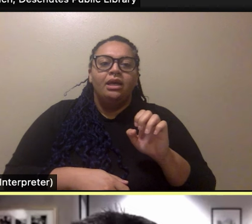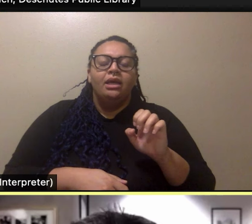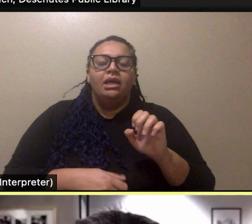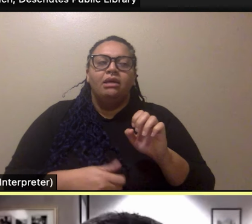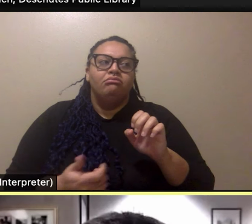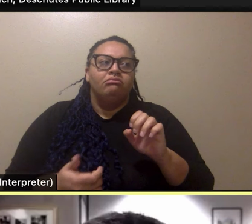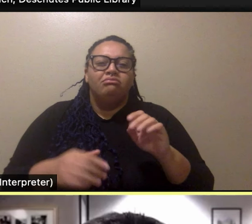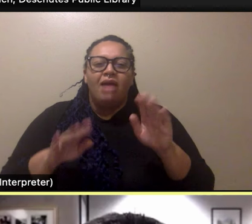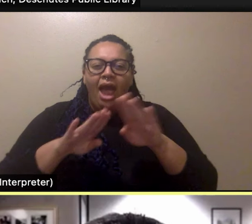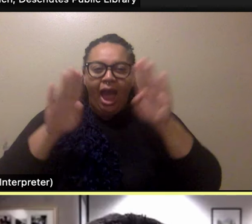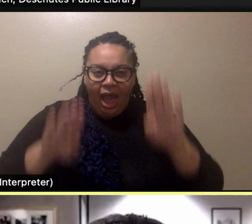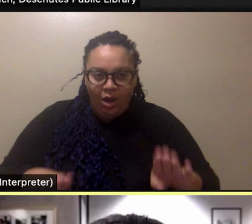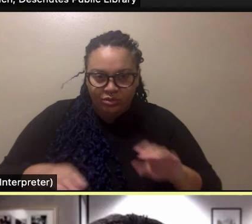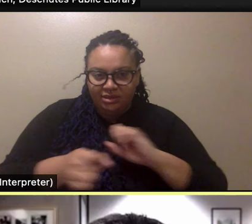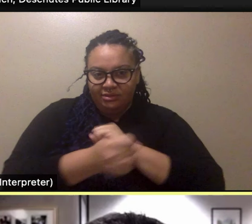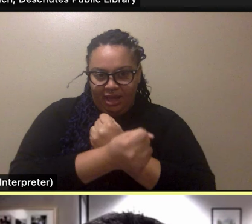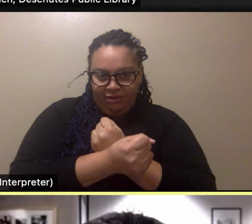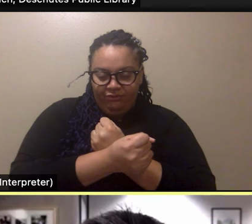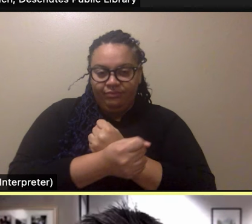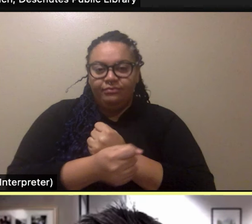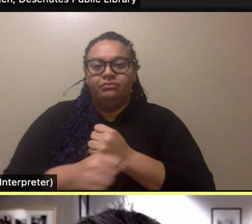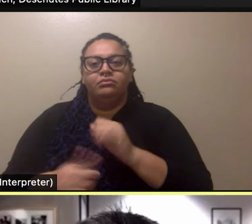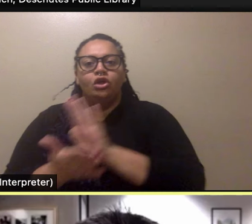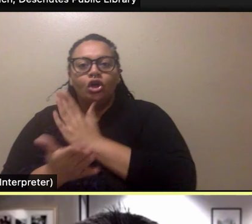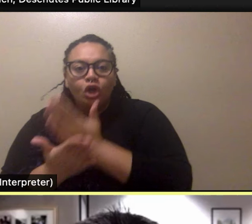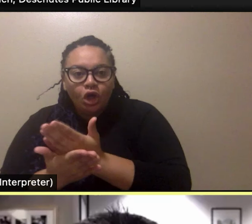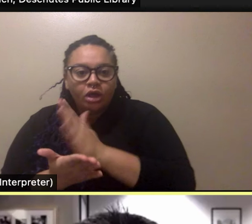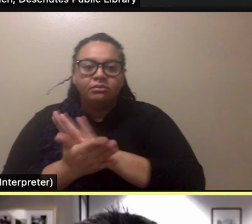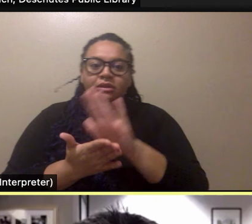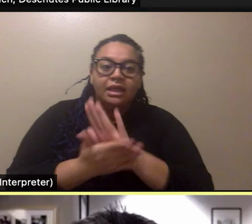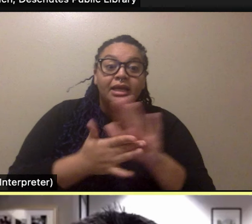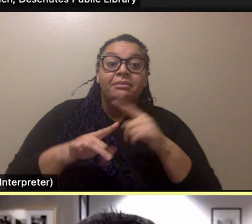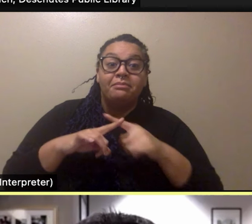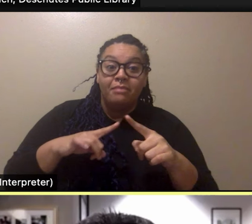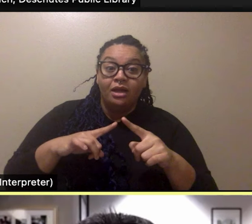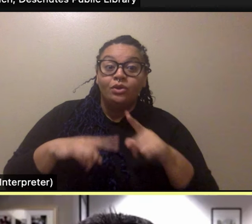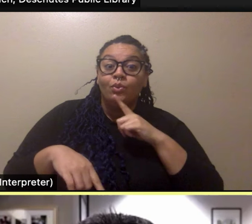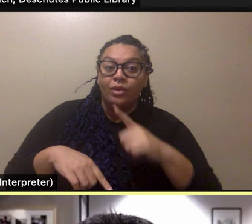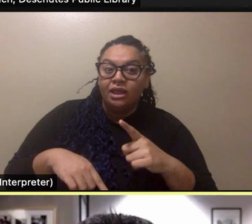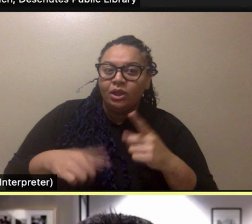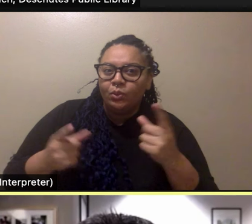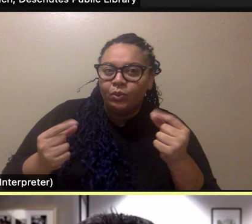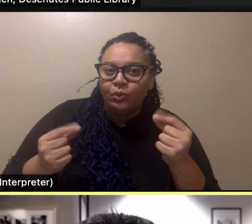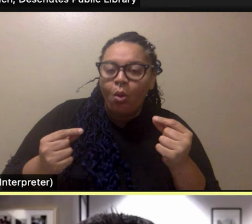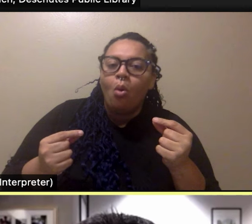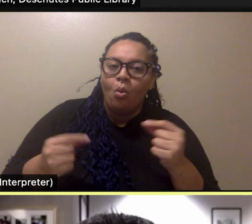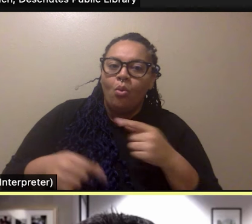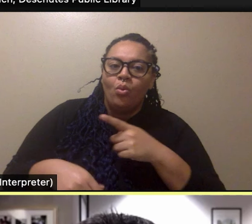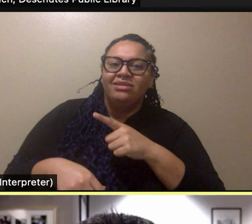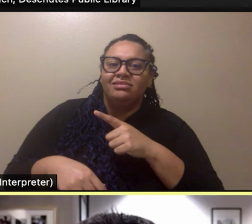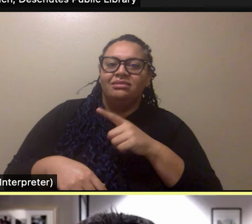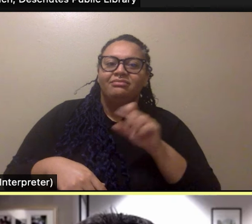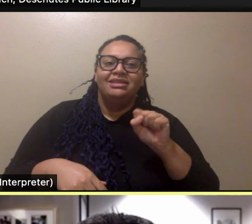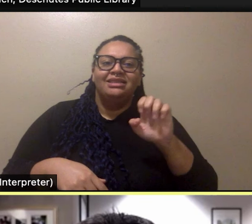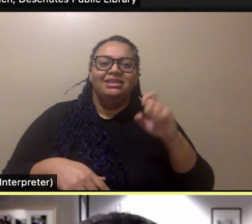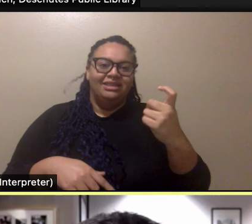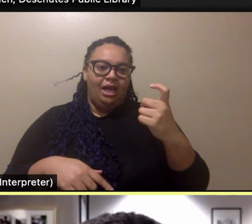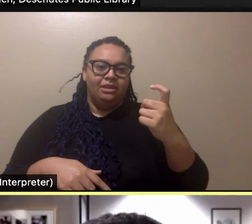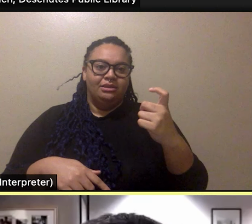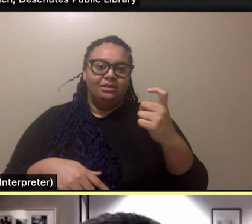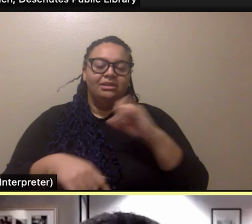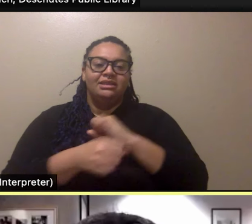his cleaning and his whatnot. But what she really was going to be was his sex slave. And right after